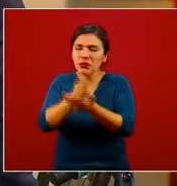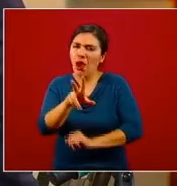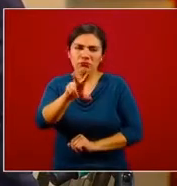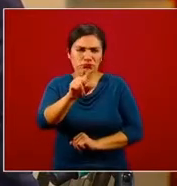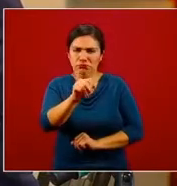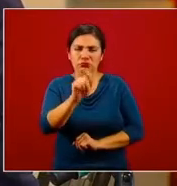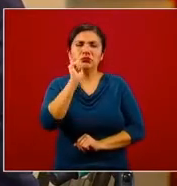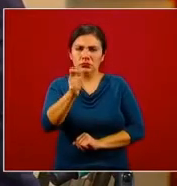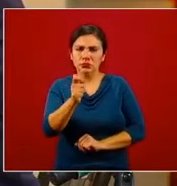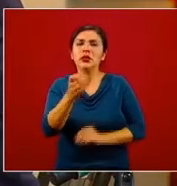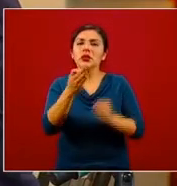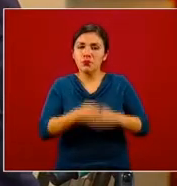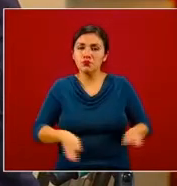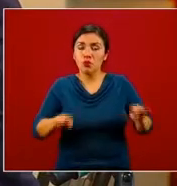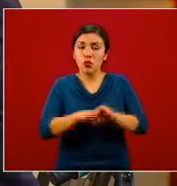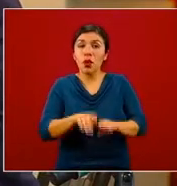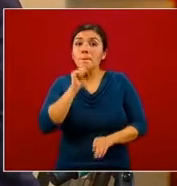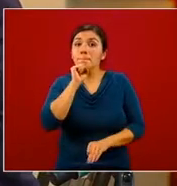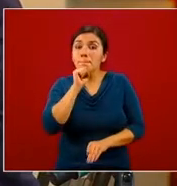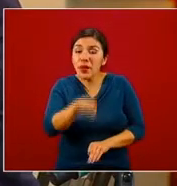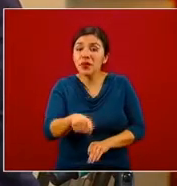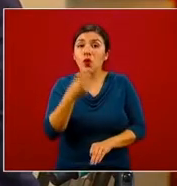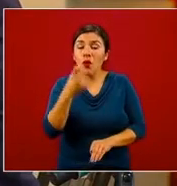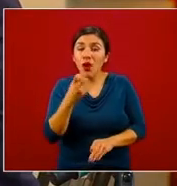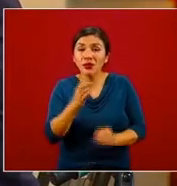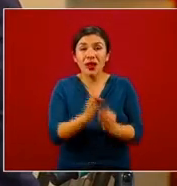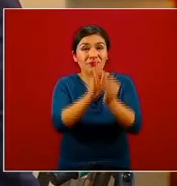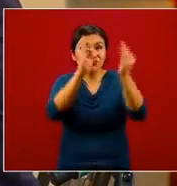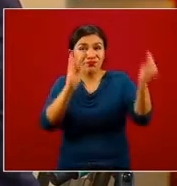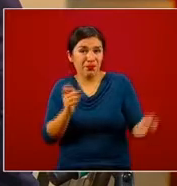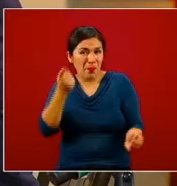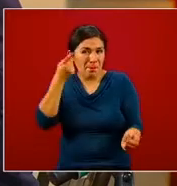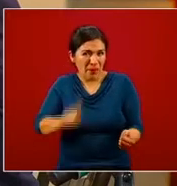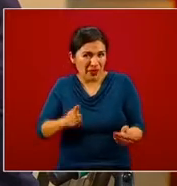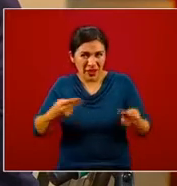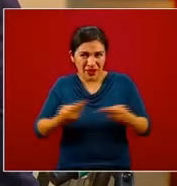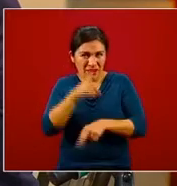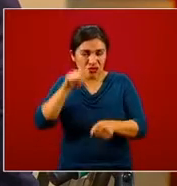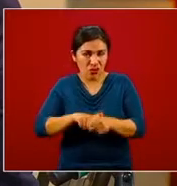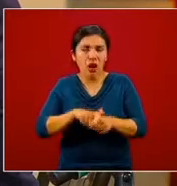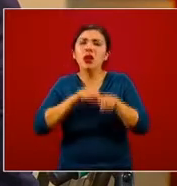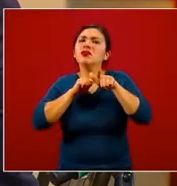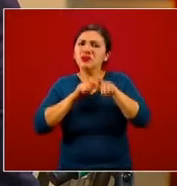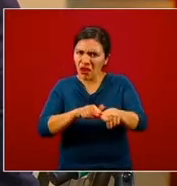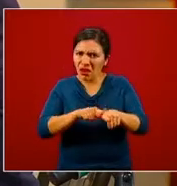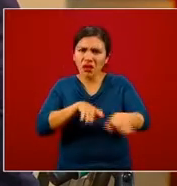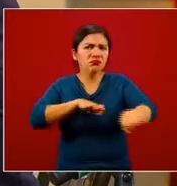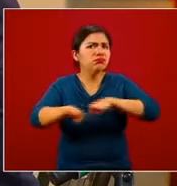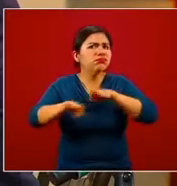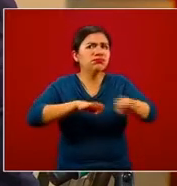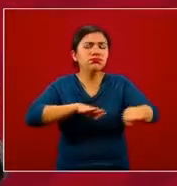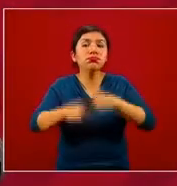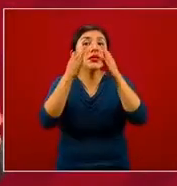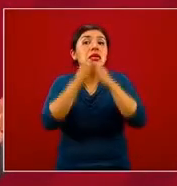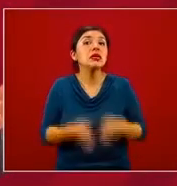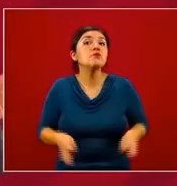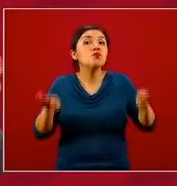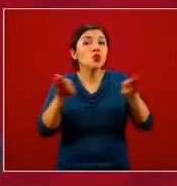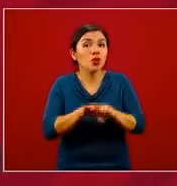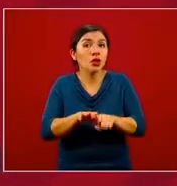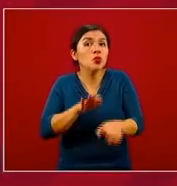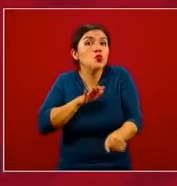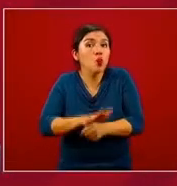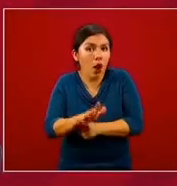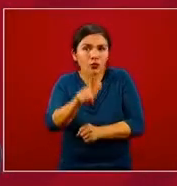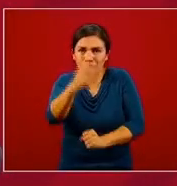Yes, the stoplight, to answer the other one, is general, but it doesn't contemplate these visits. So throughout